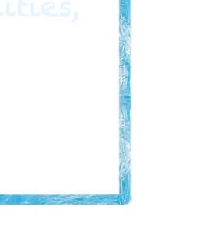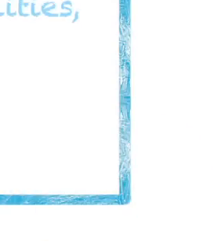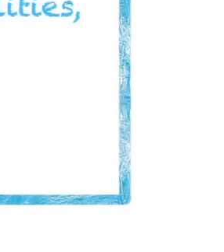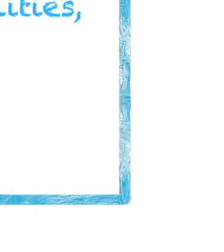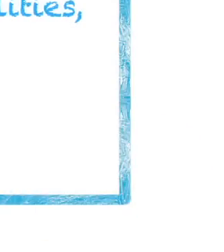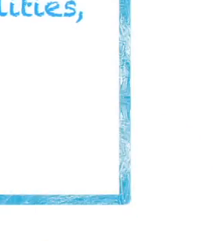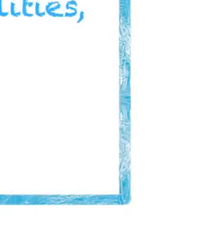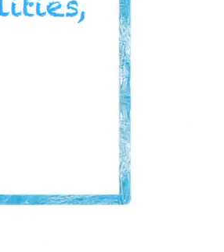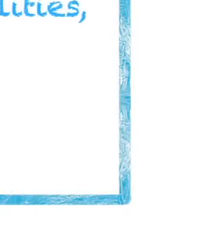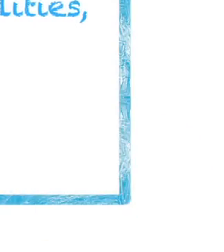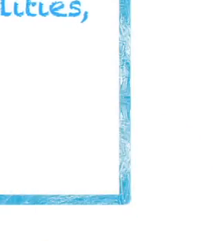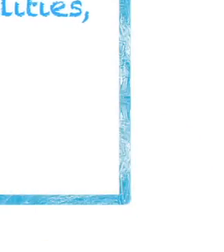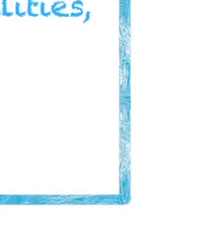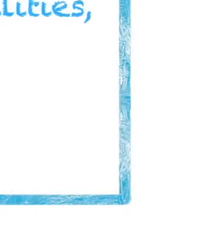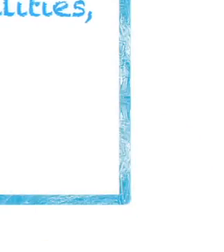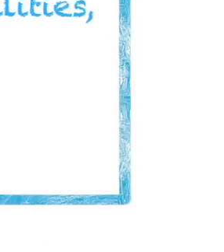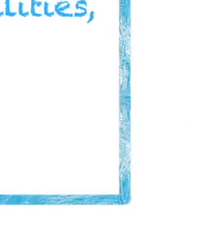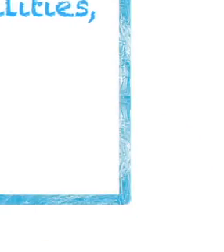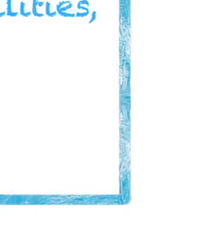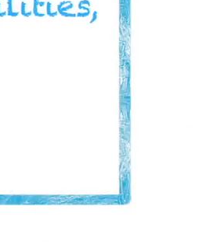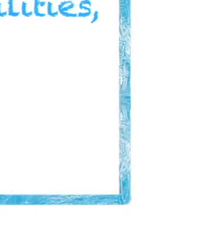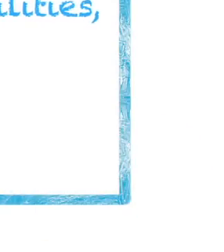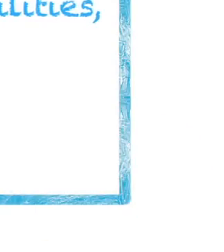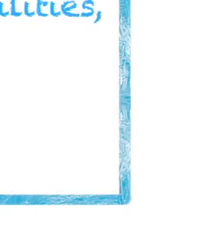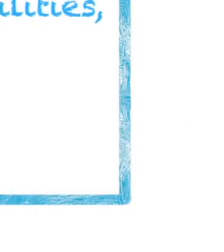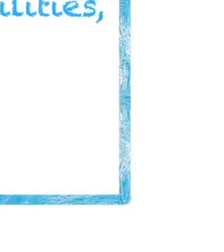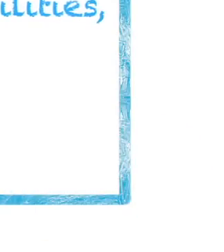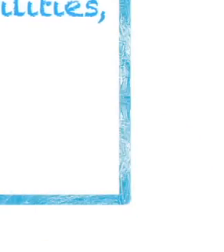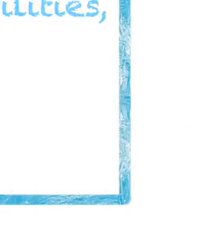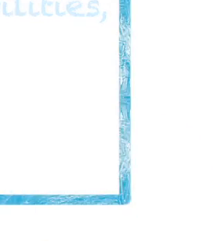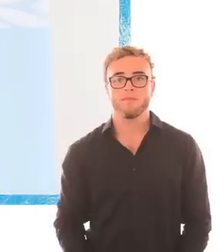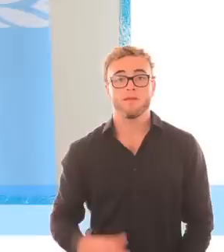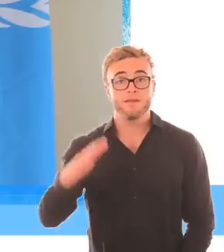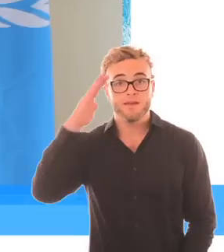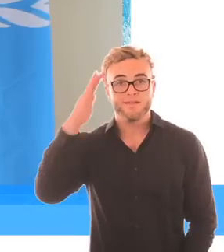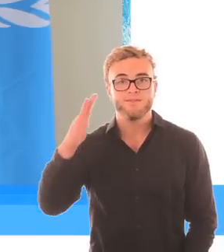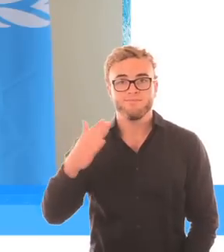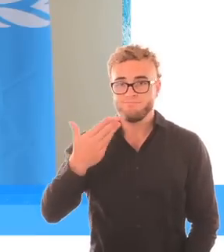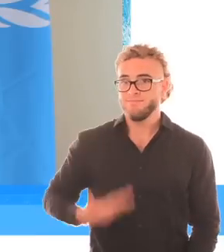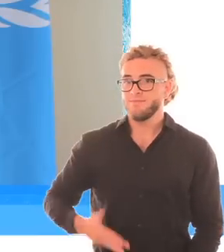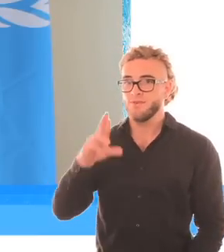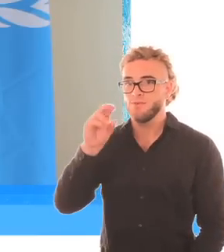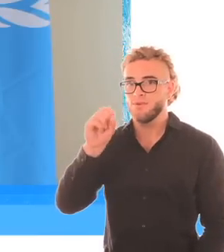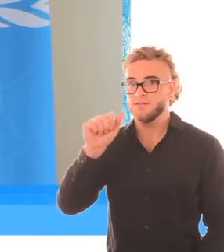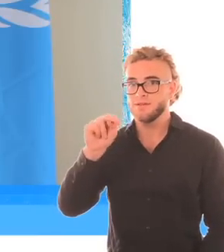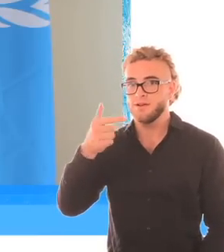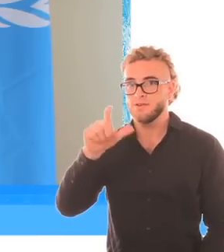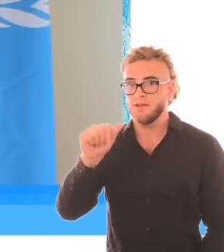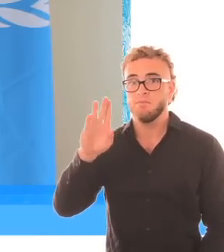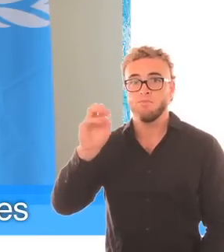And Rosangela Berman-Bieler, Senior Advisor on Children with Disabilities, UNICEF. Hello, I'm